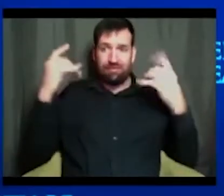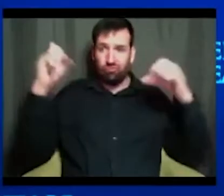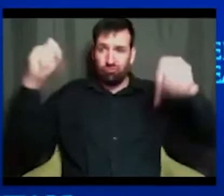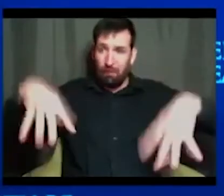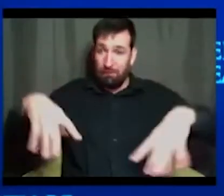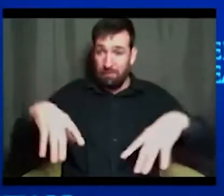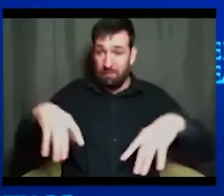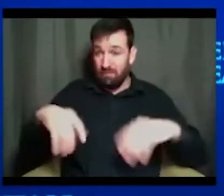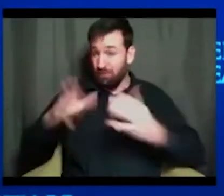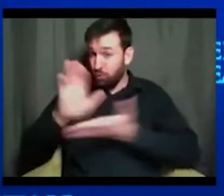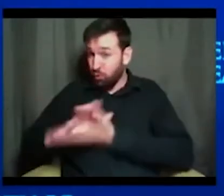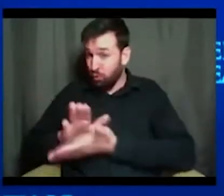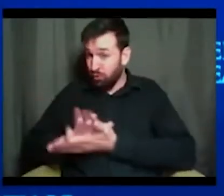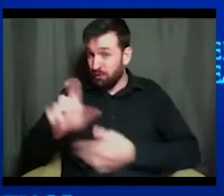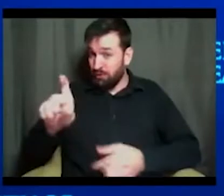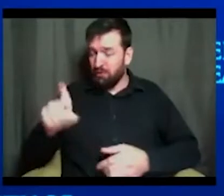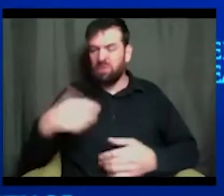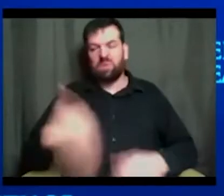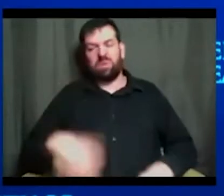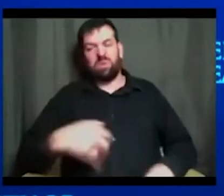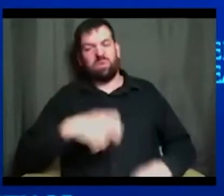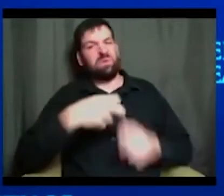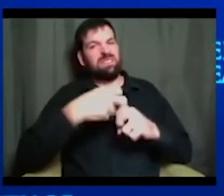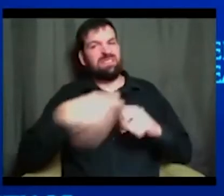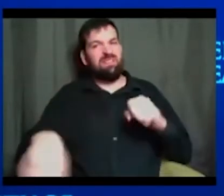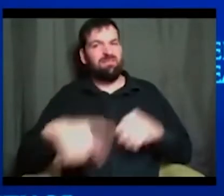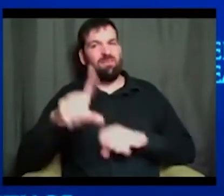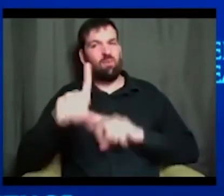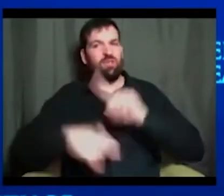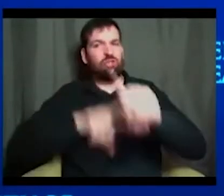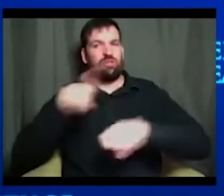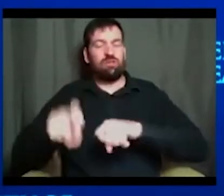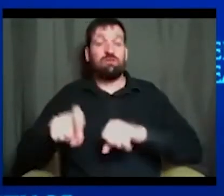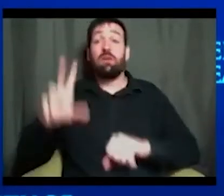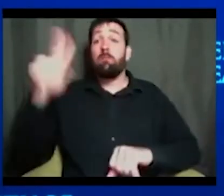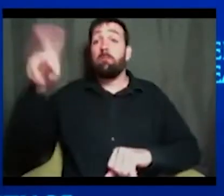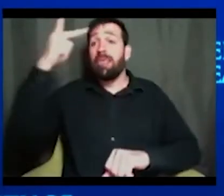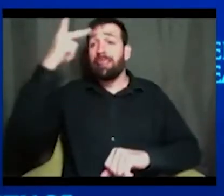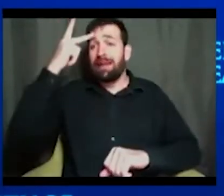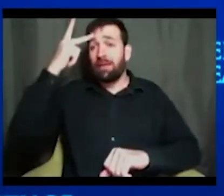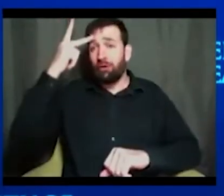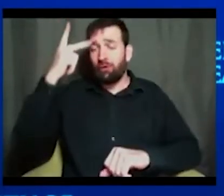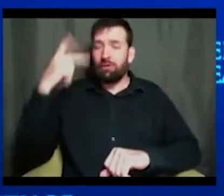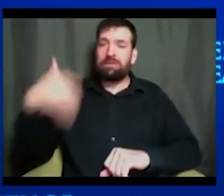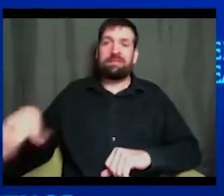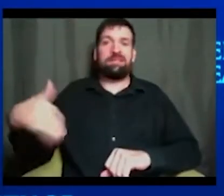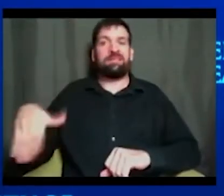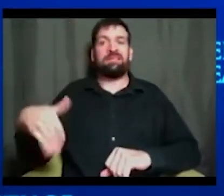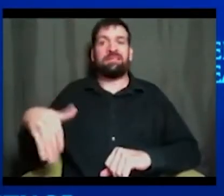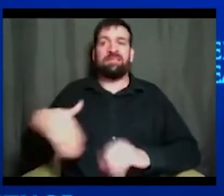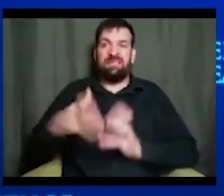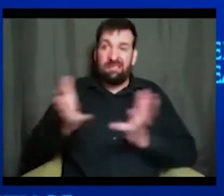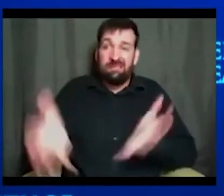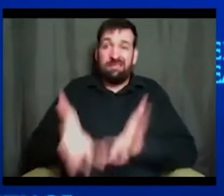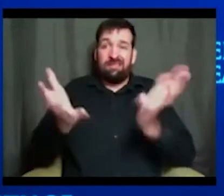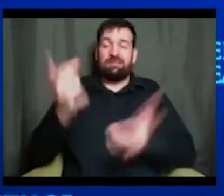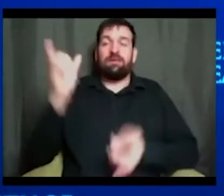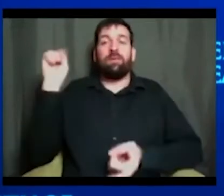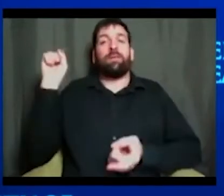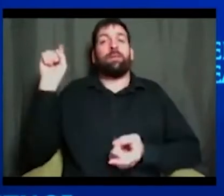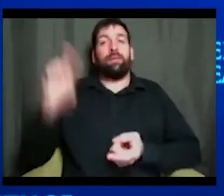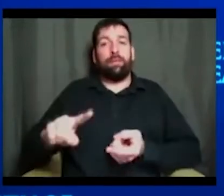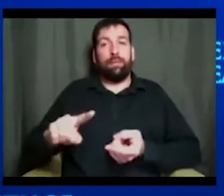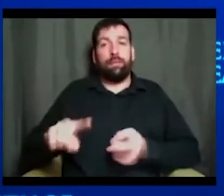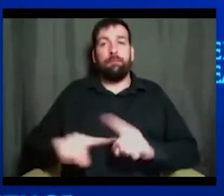tough question. I think that the political will for that is sort of waning. But I think with the level of transmission